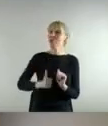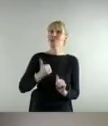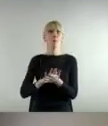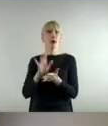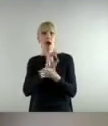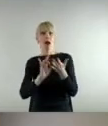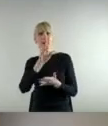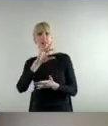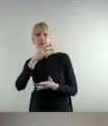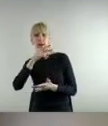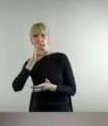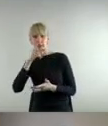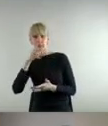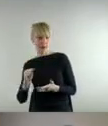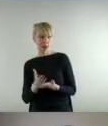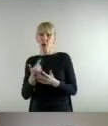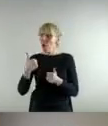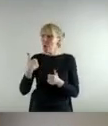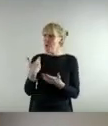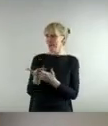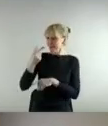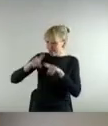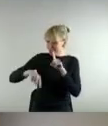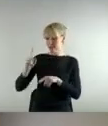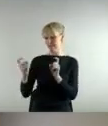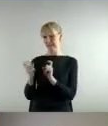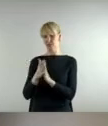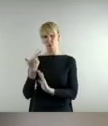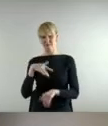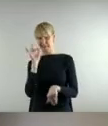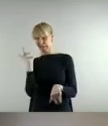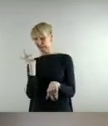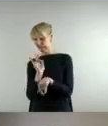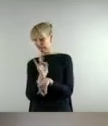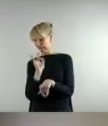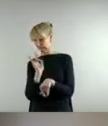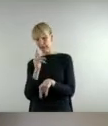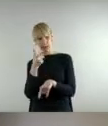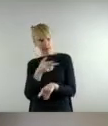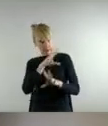neighbors, very, very critical to the municipality. So let's hope.